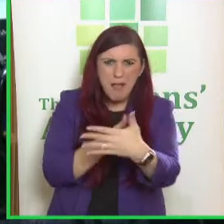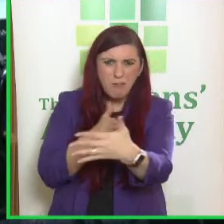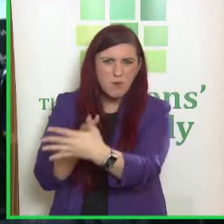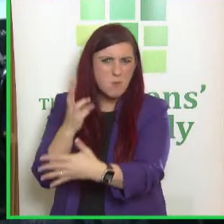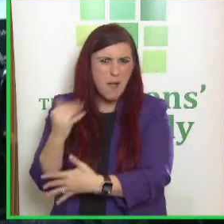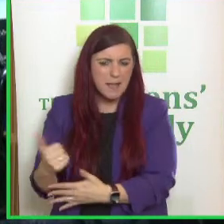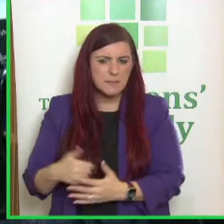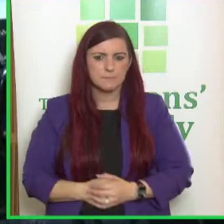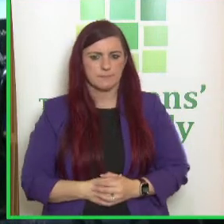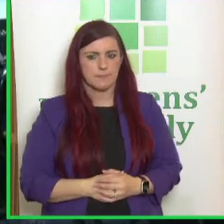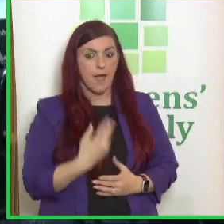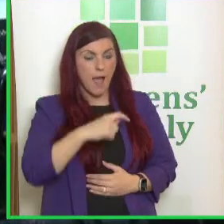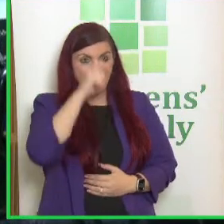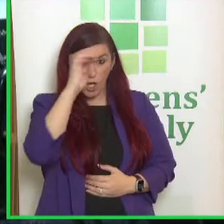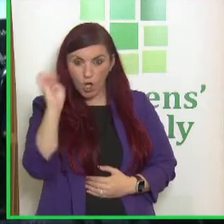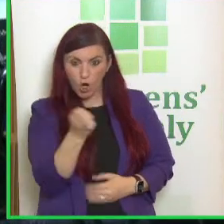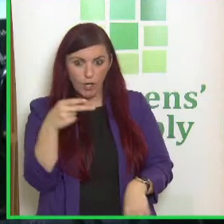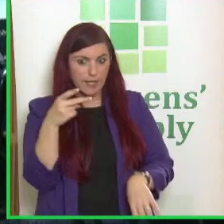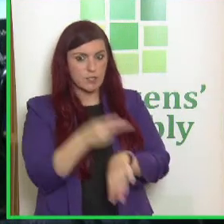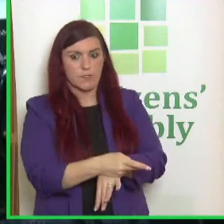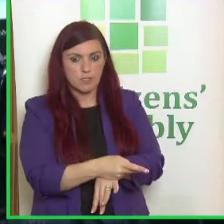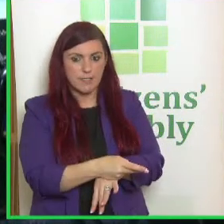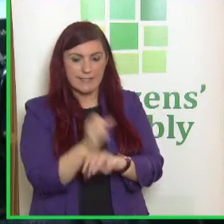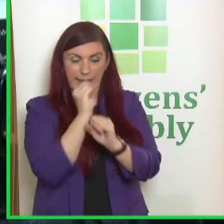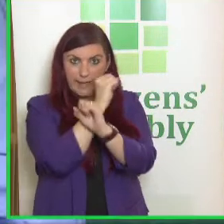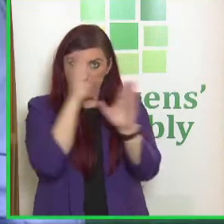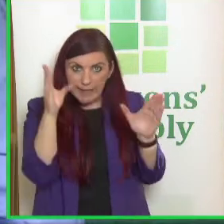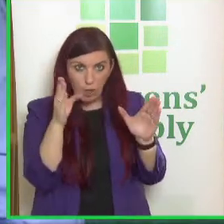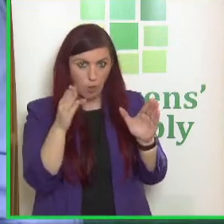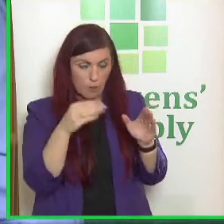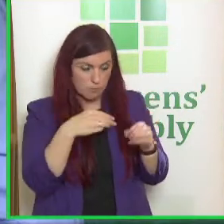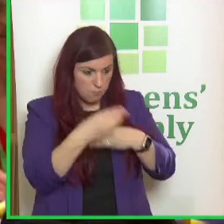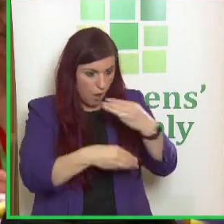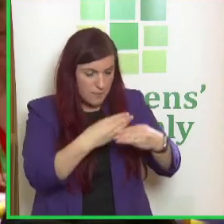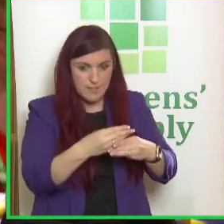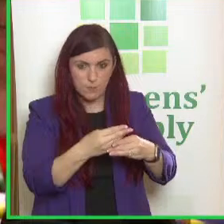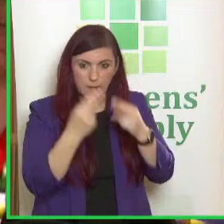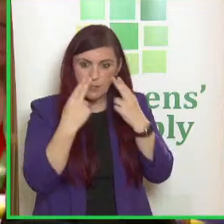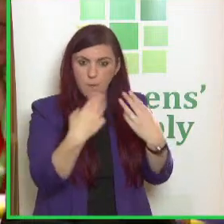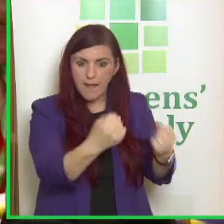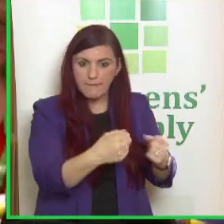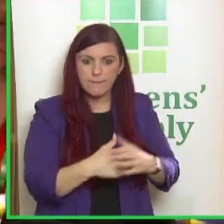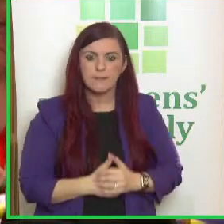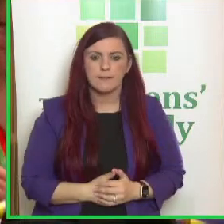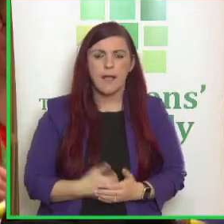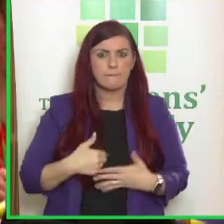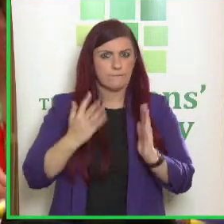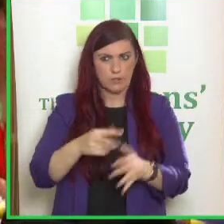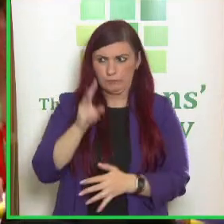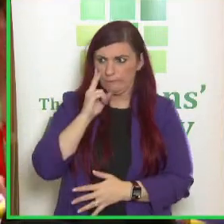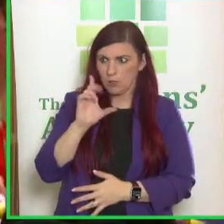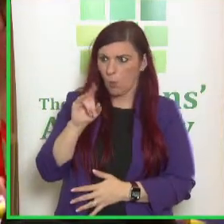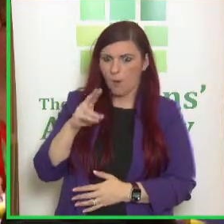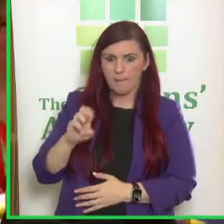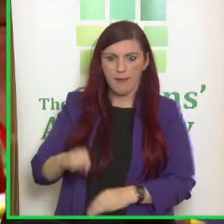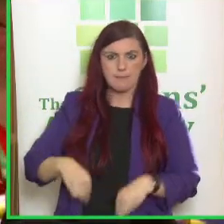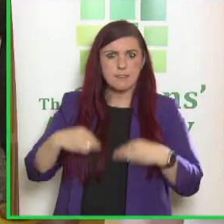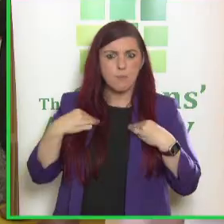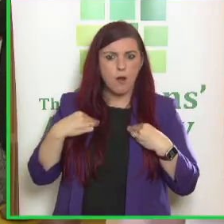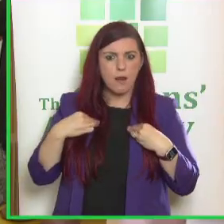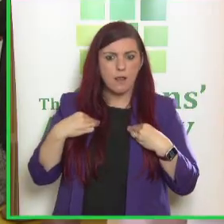think early intervention and clear pathways into recovery has to take place. And I visited Coolmine this morning, the